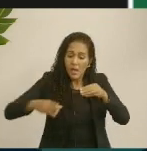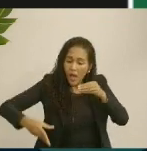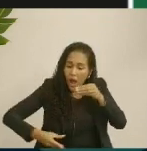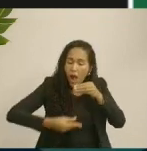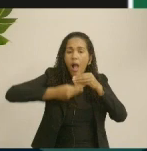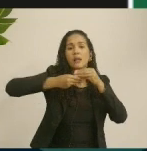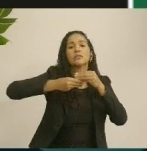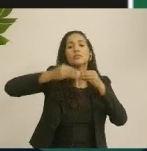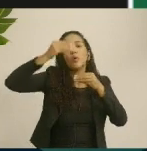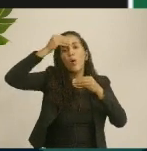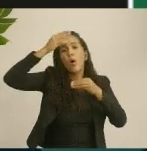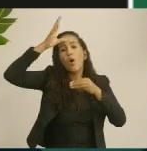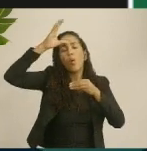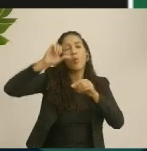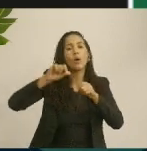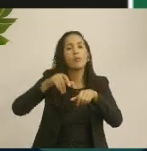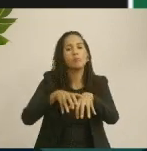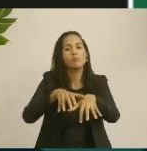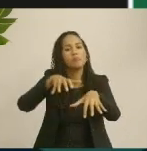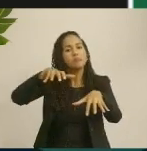decolonizing and really